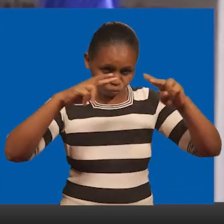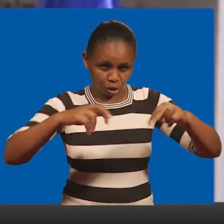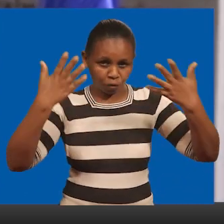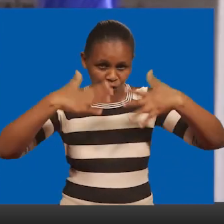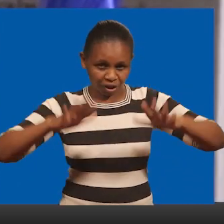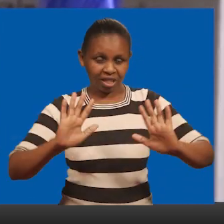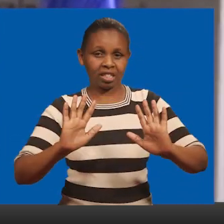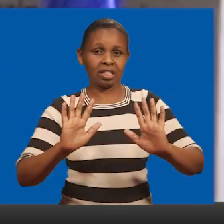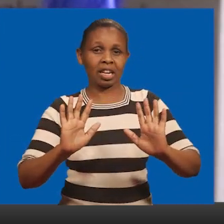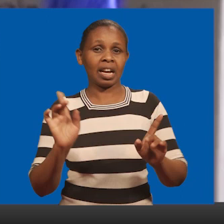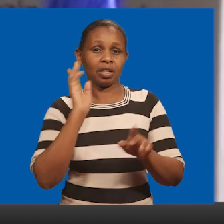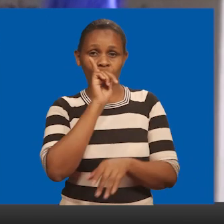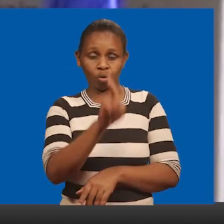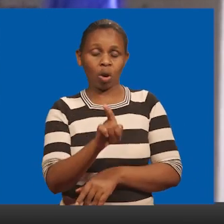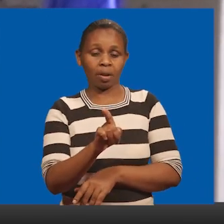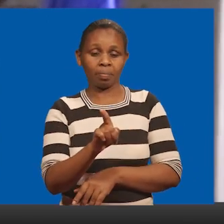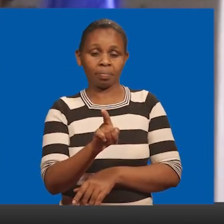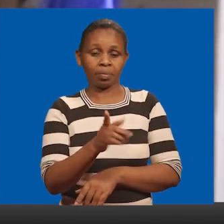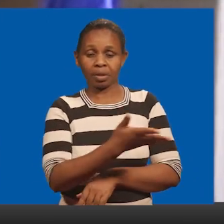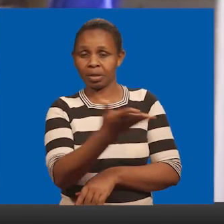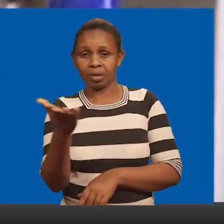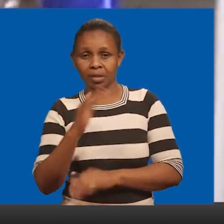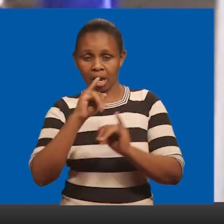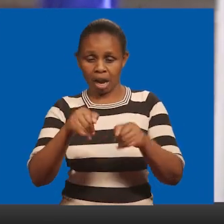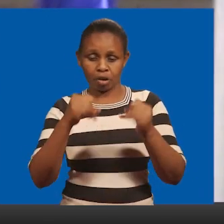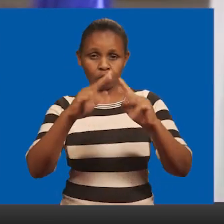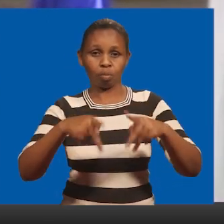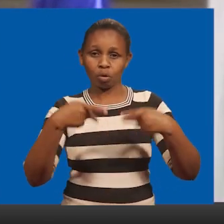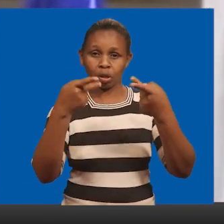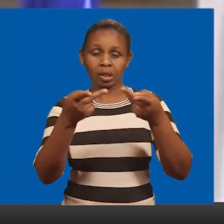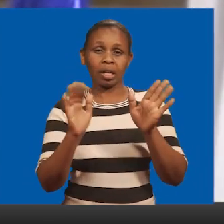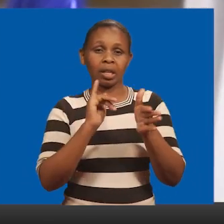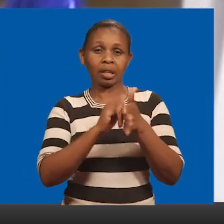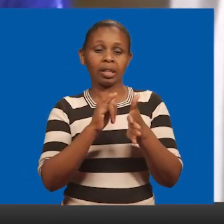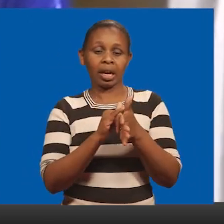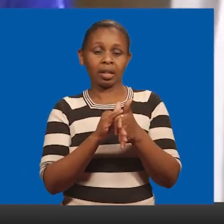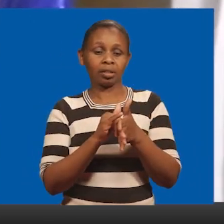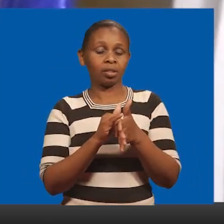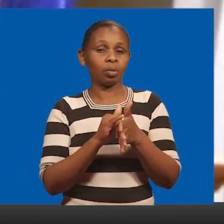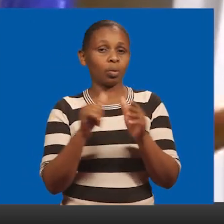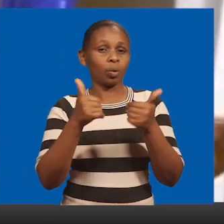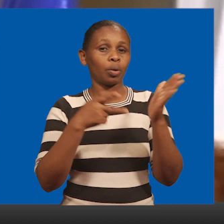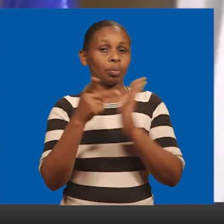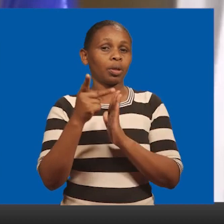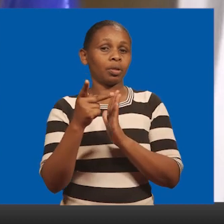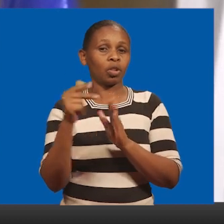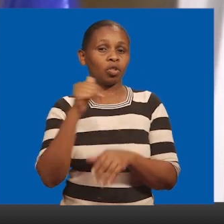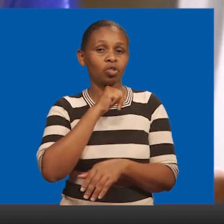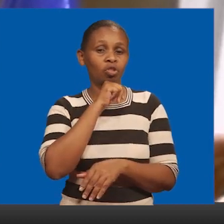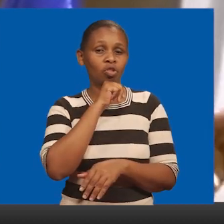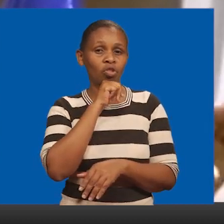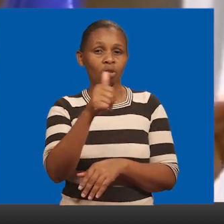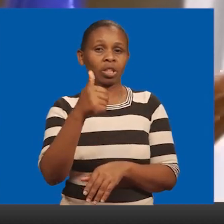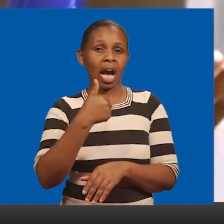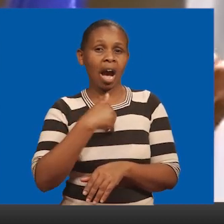security vetted and cleared, and for sure, this is a new product now. The product that was lowly paid, the product